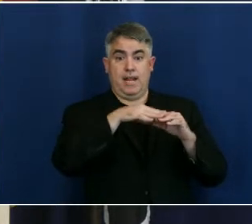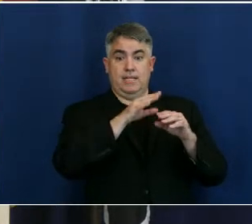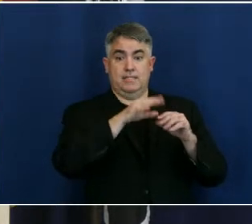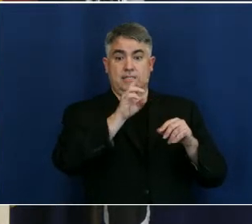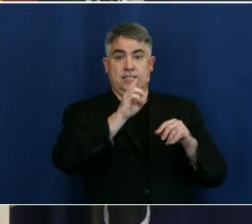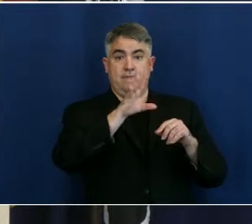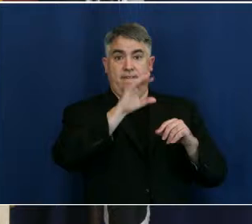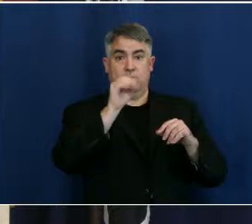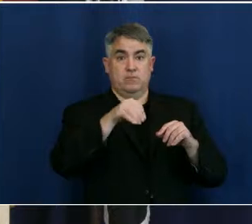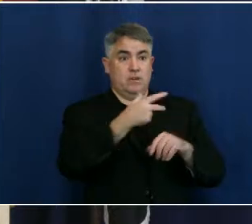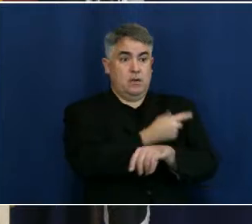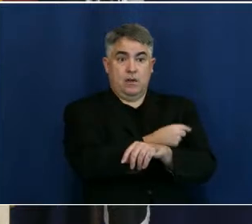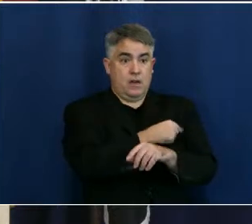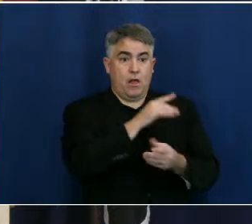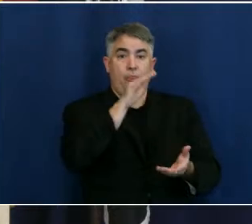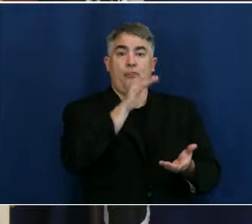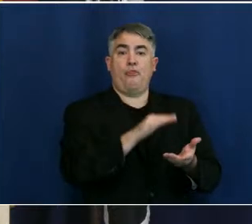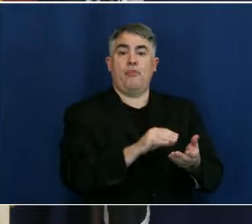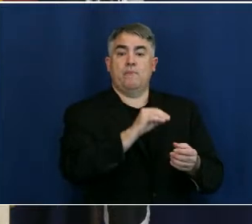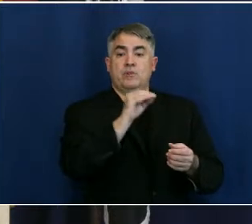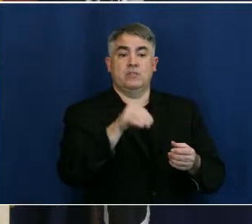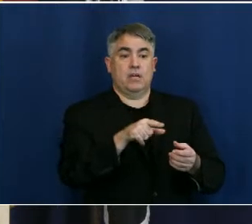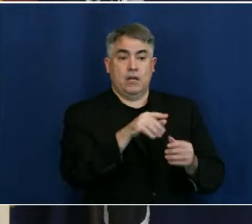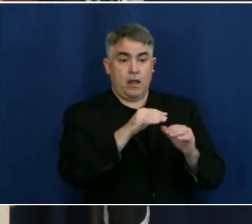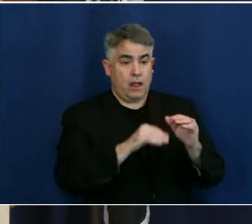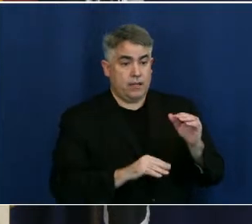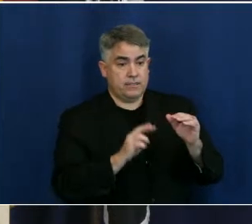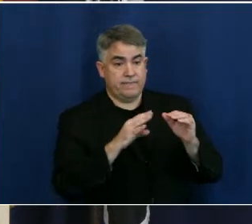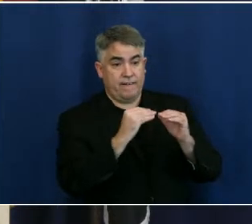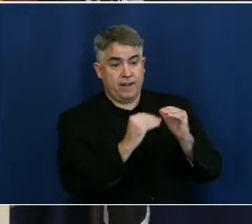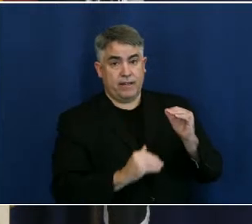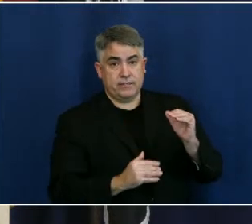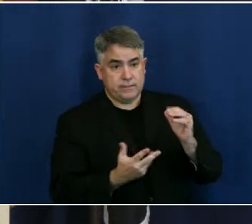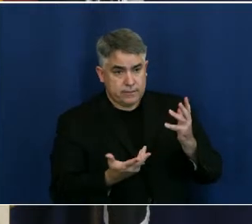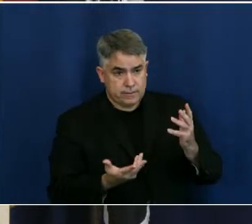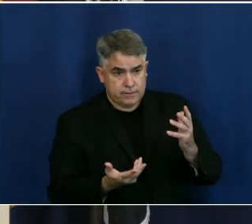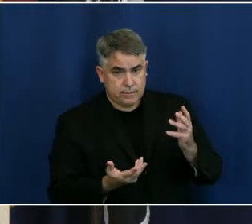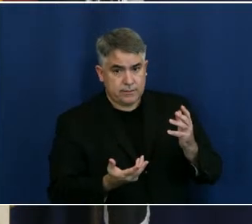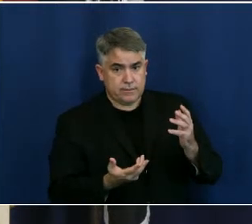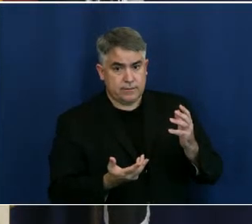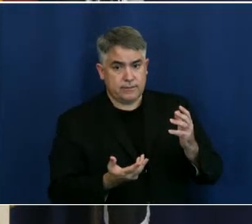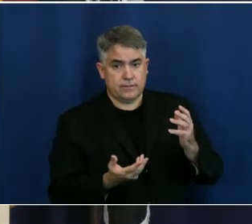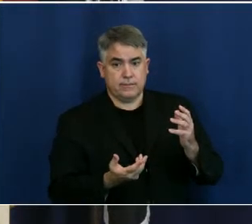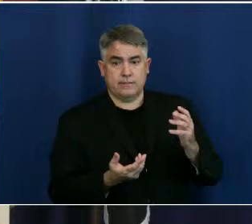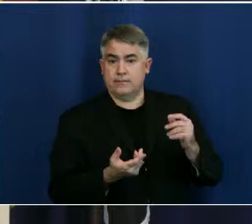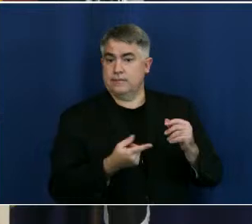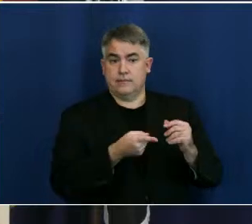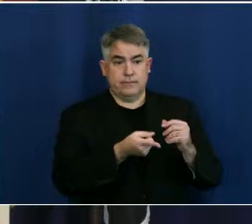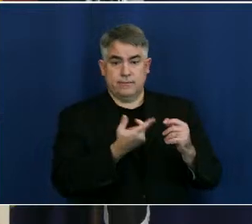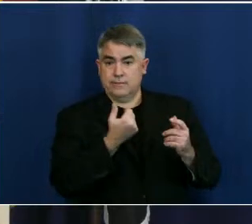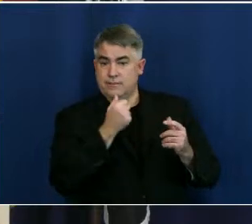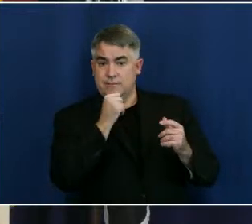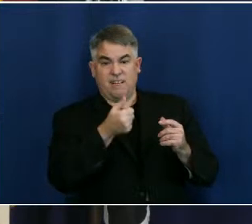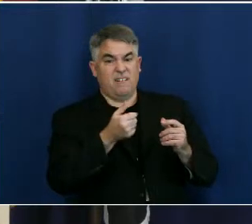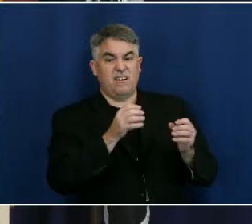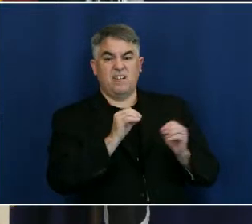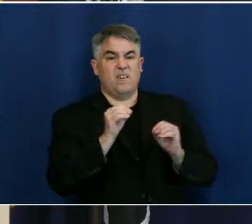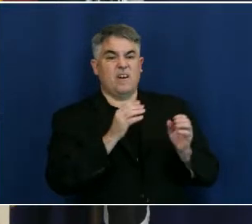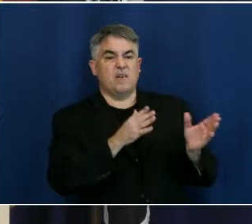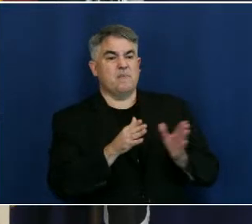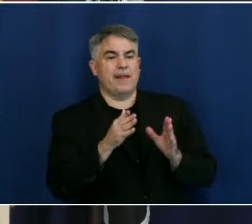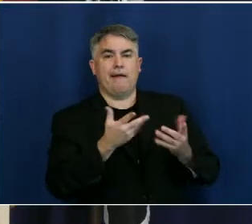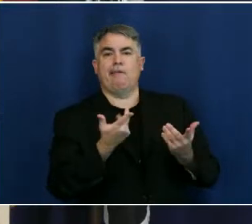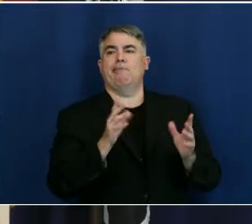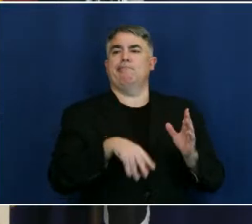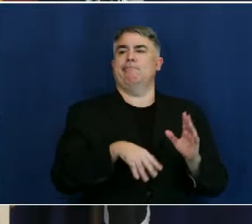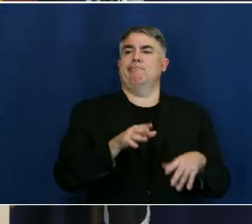their dose of vaccines that they already had, and if they did not have a plan or mitigation plan to use